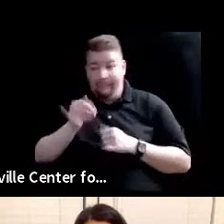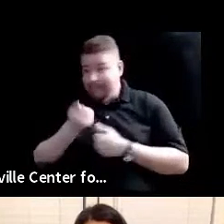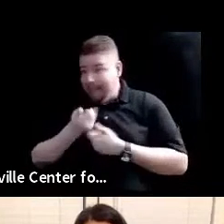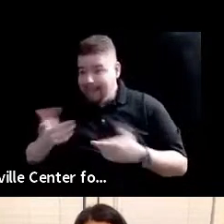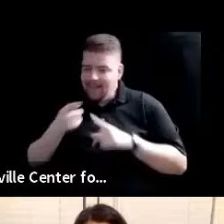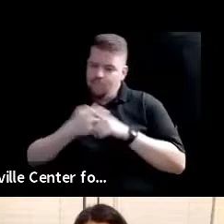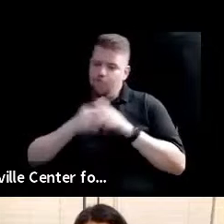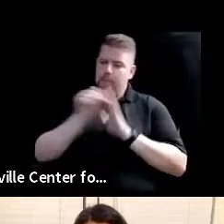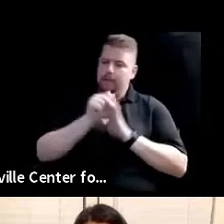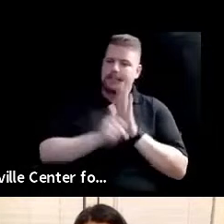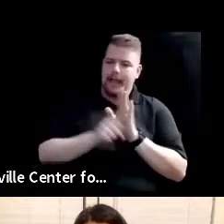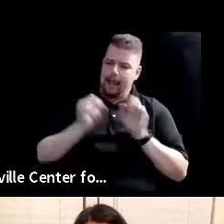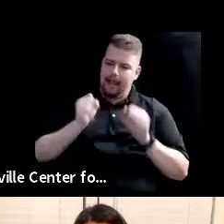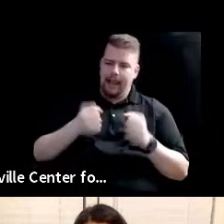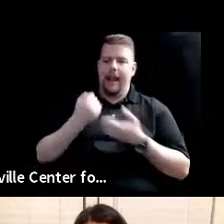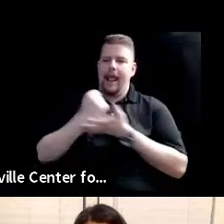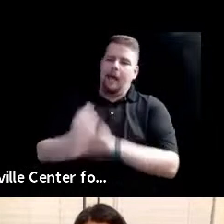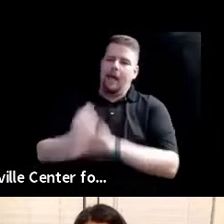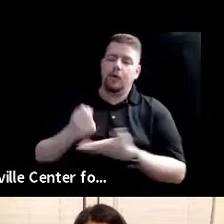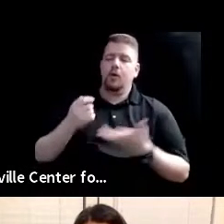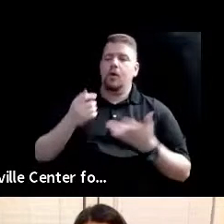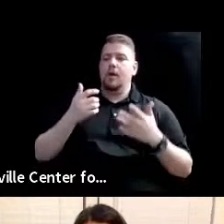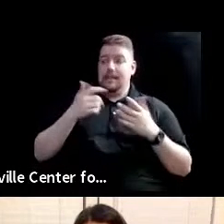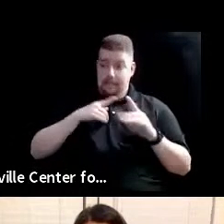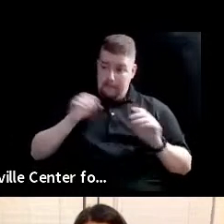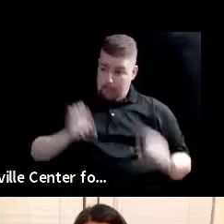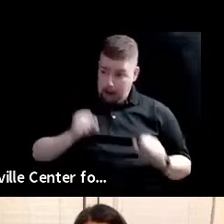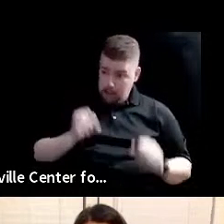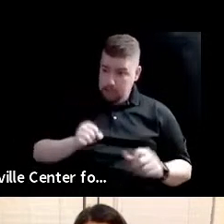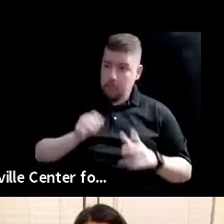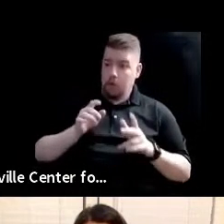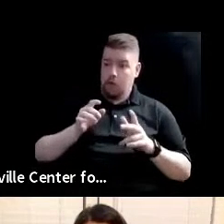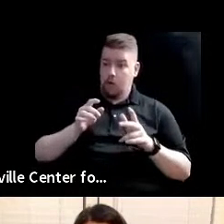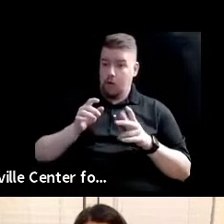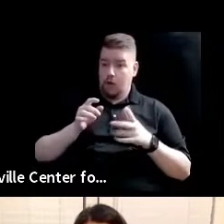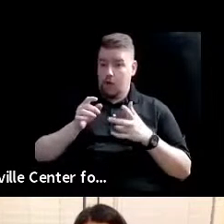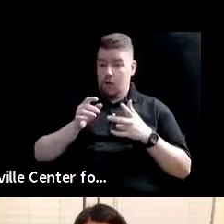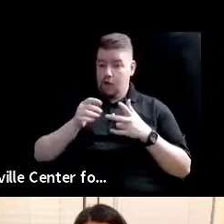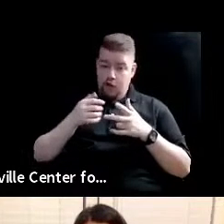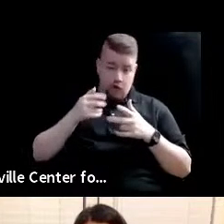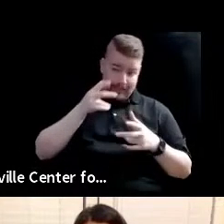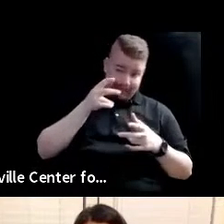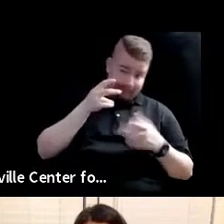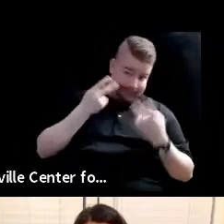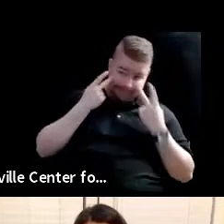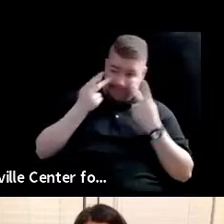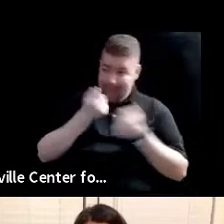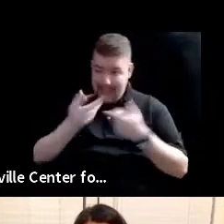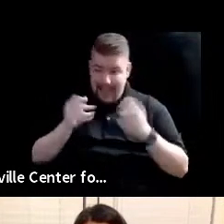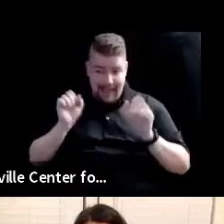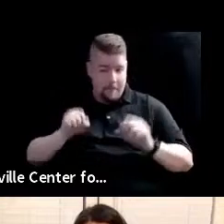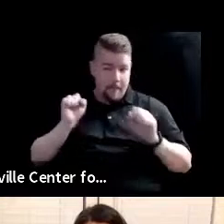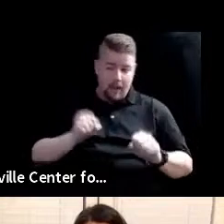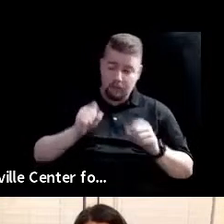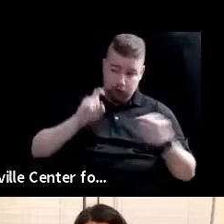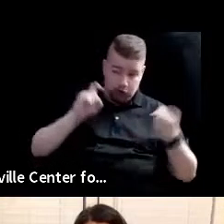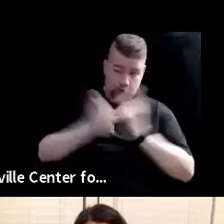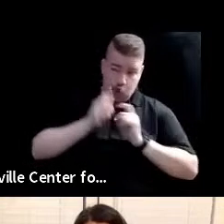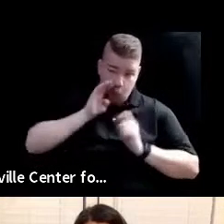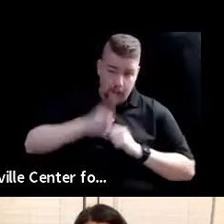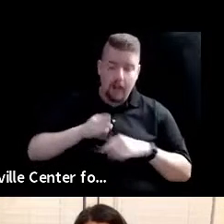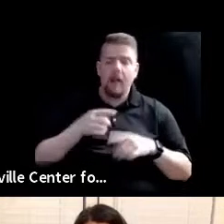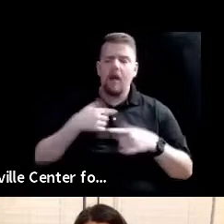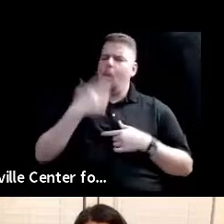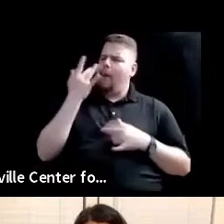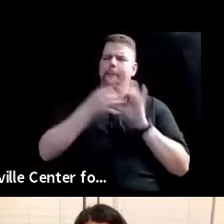from the state. And is there a possibility are you hearing anything that's potentially going to change? Because I bring